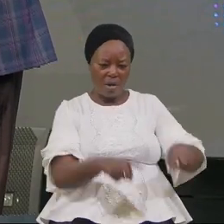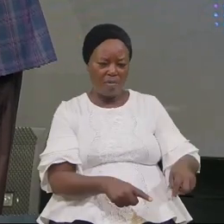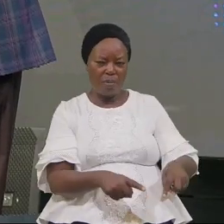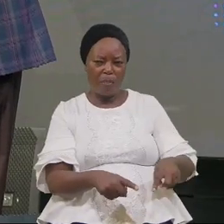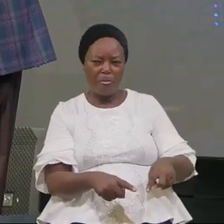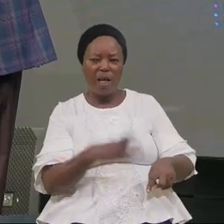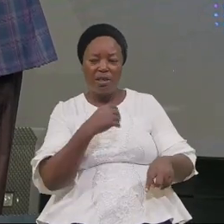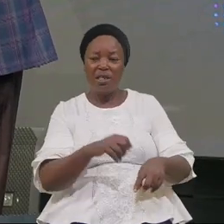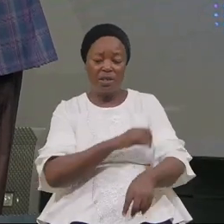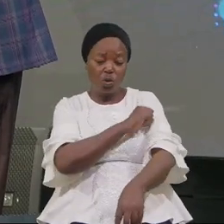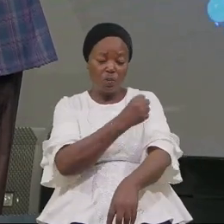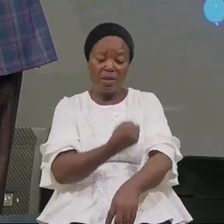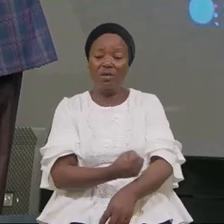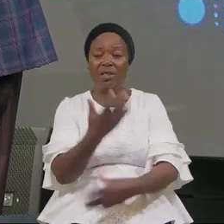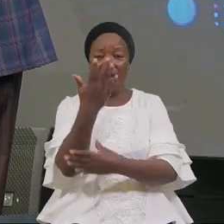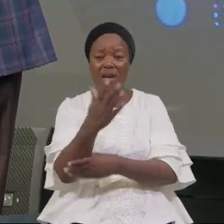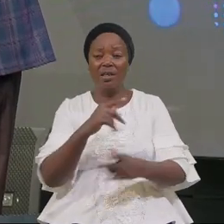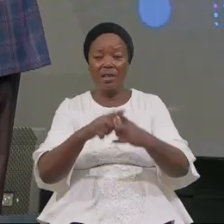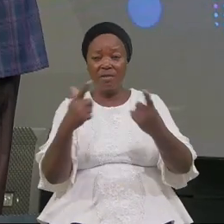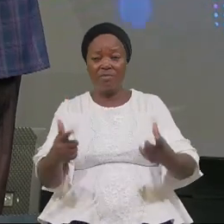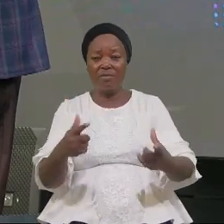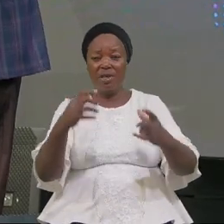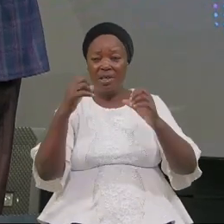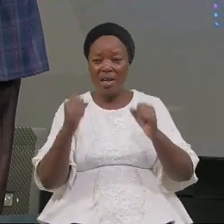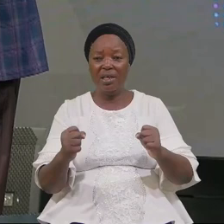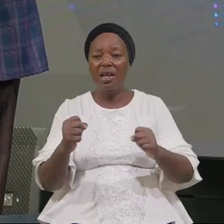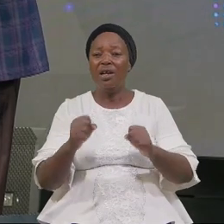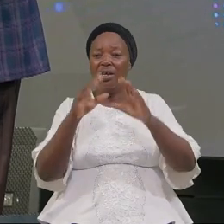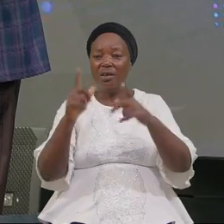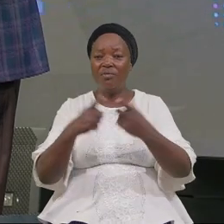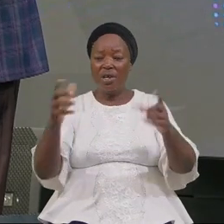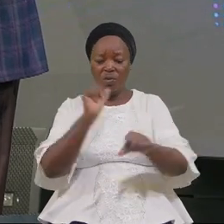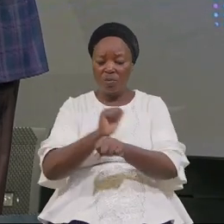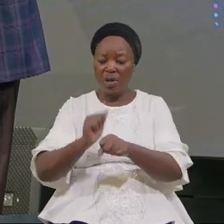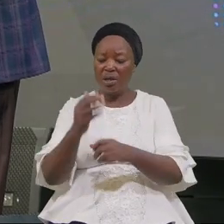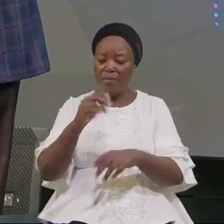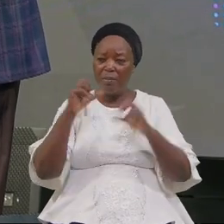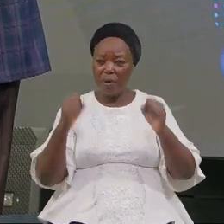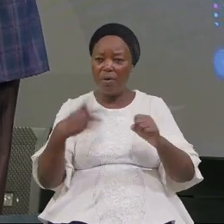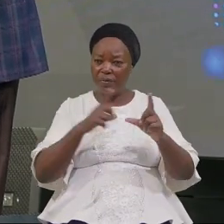supernatural hand will come. That great power,